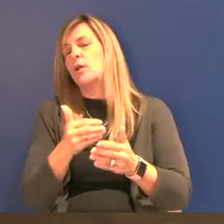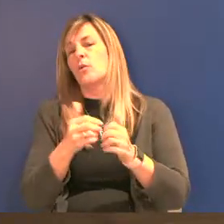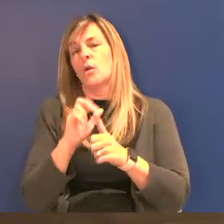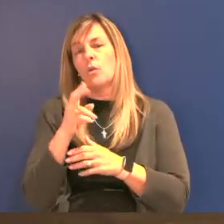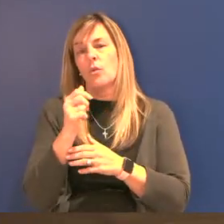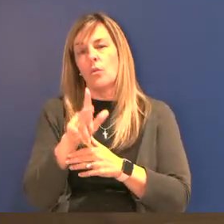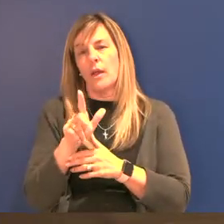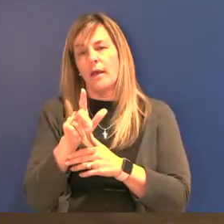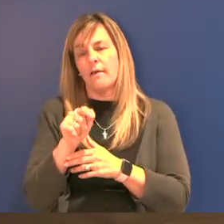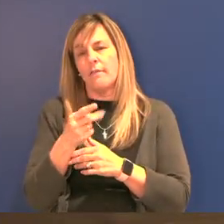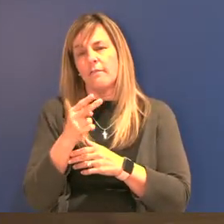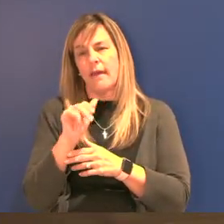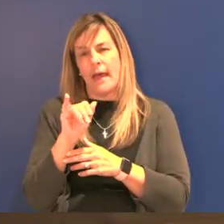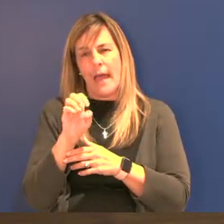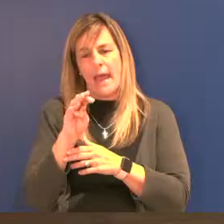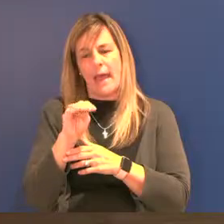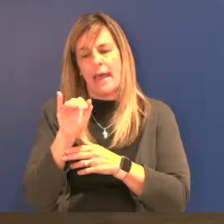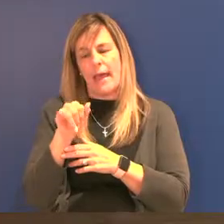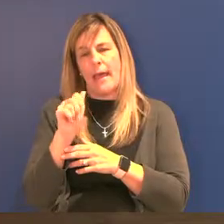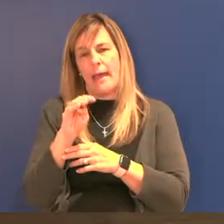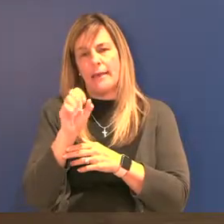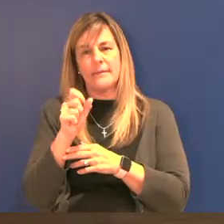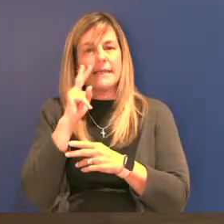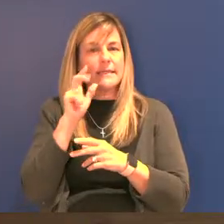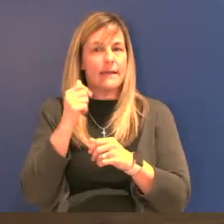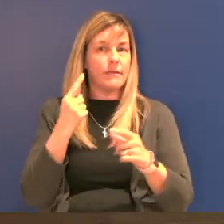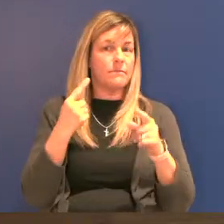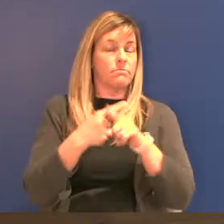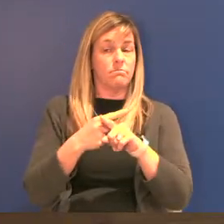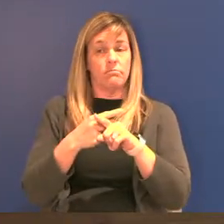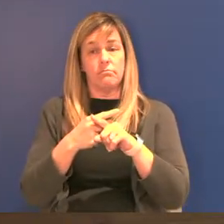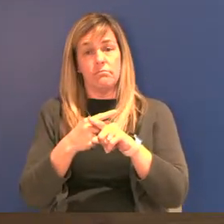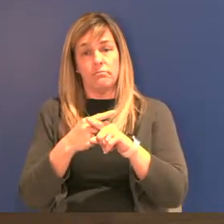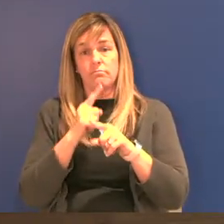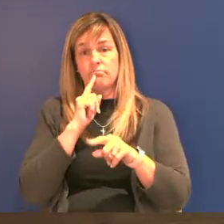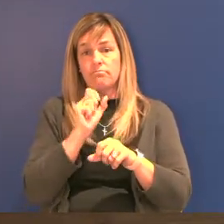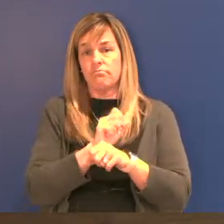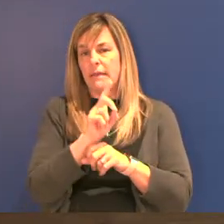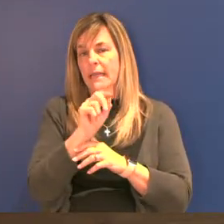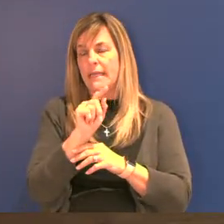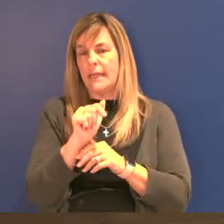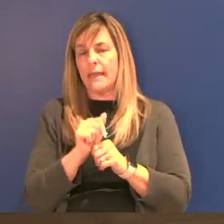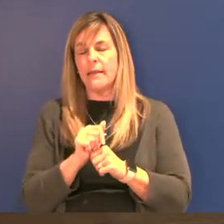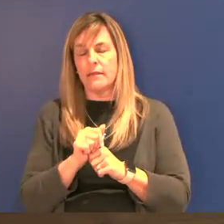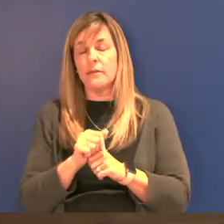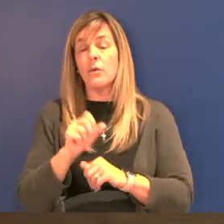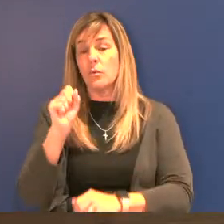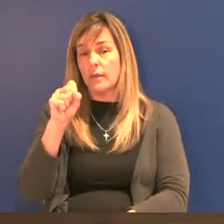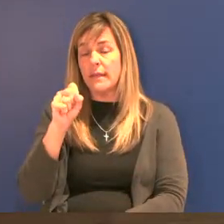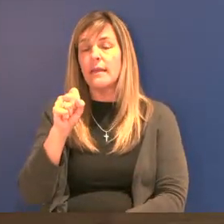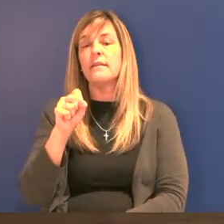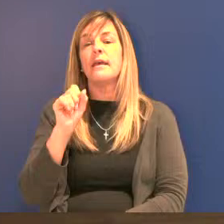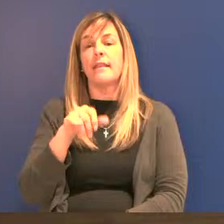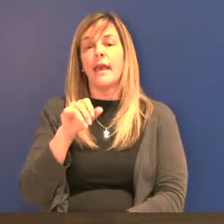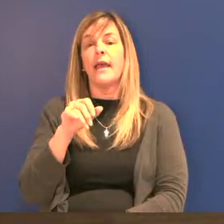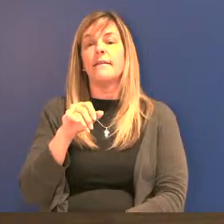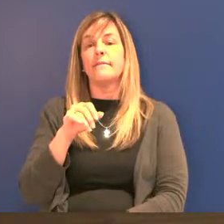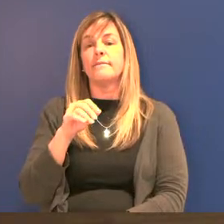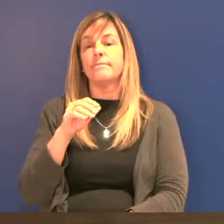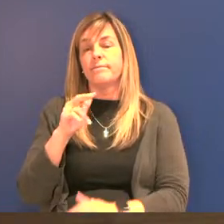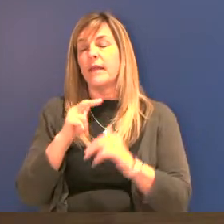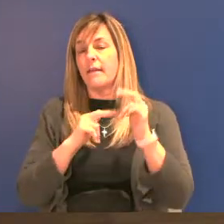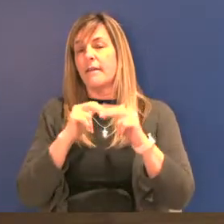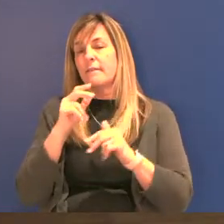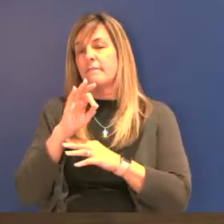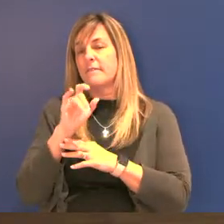Imes to see if there were any discrepancies in the actual data. So yes, that facilities assessment is a key